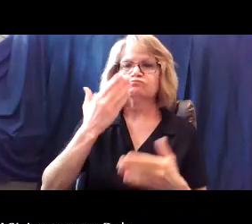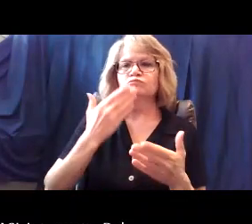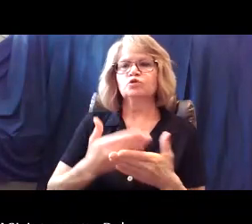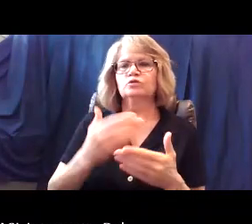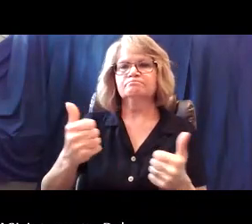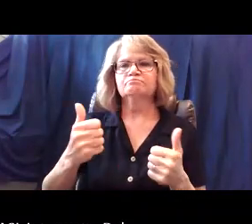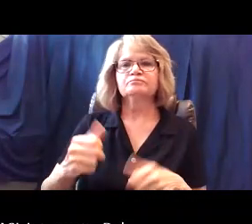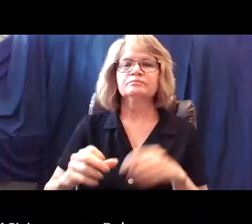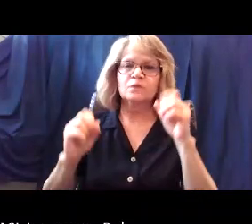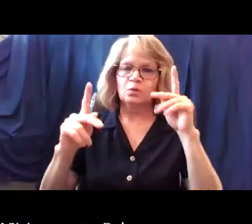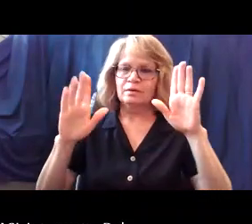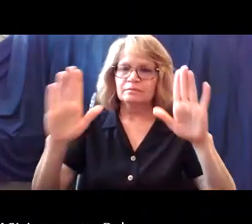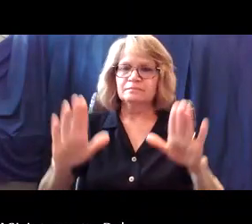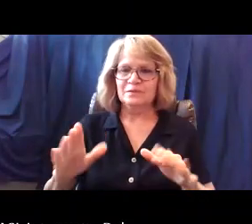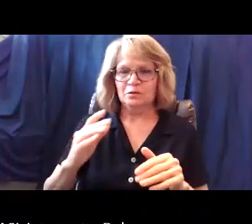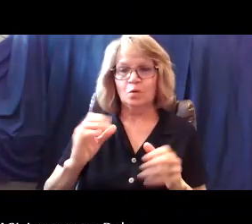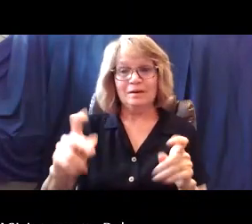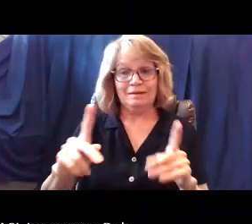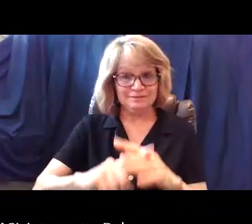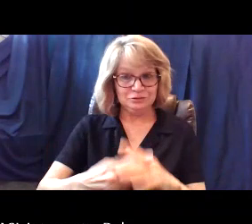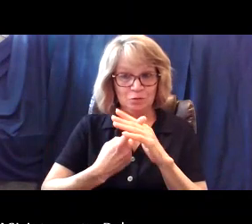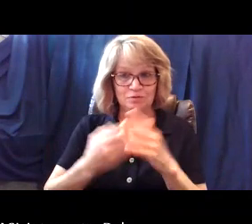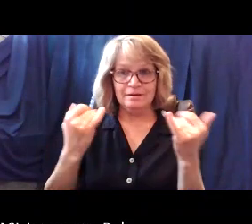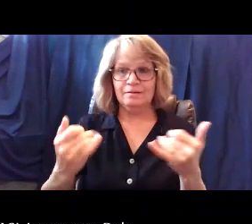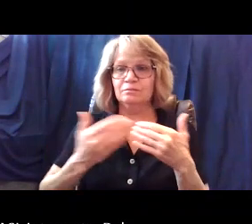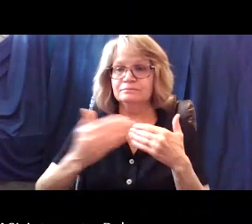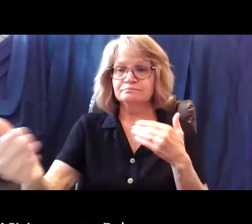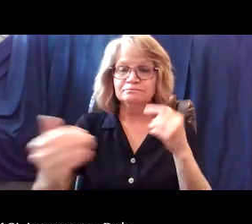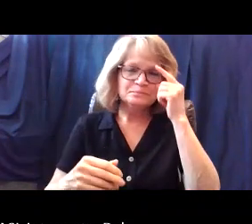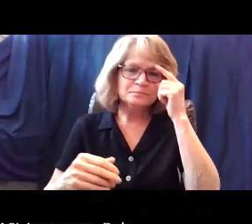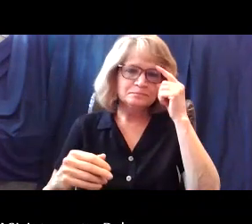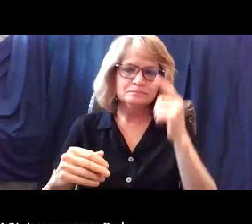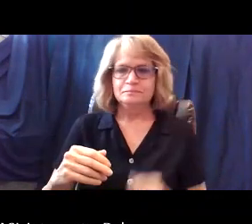Okay, wonderful. Let's get started.